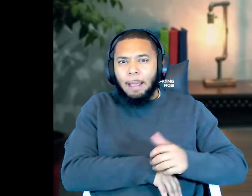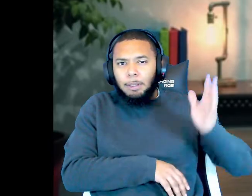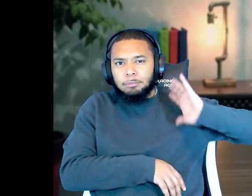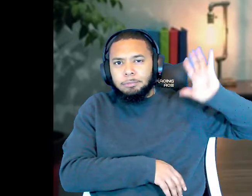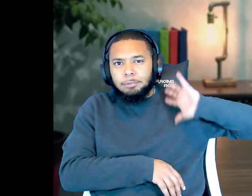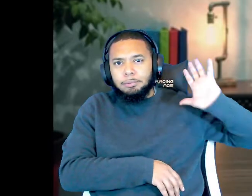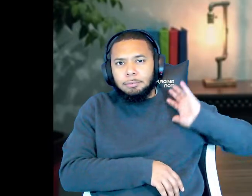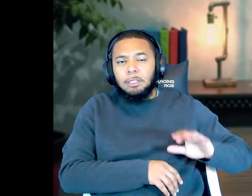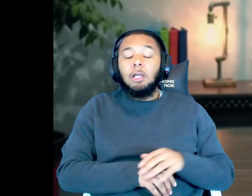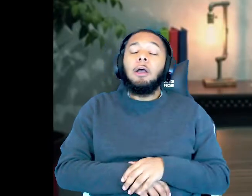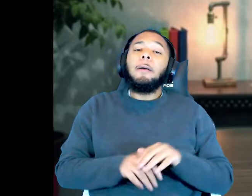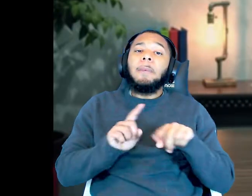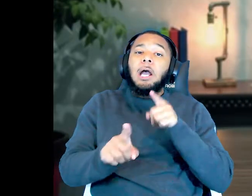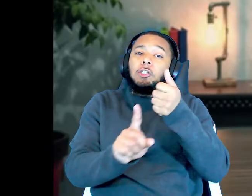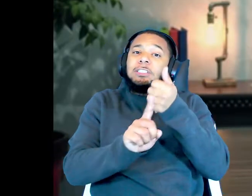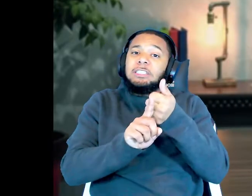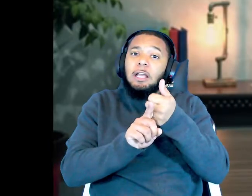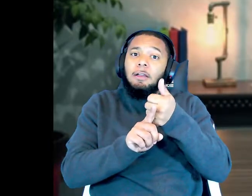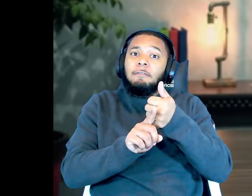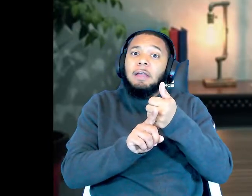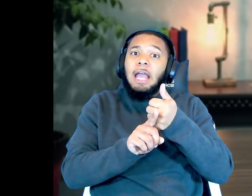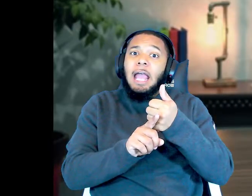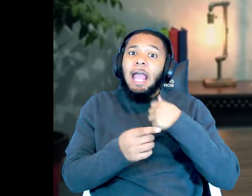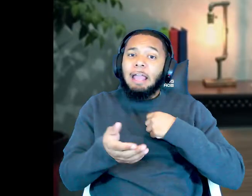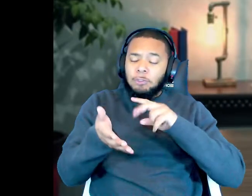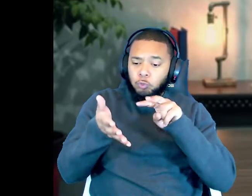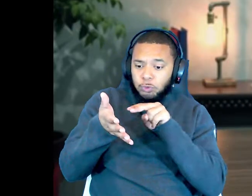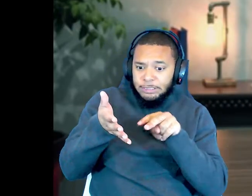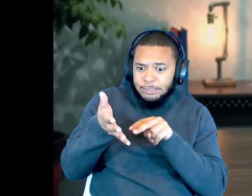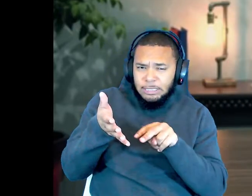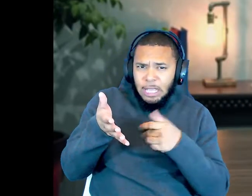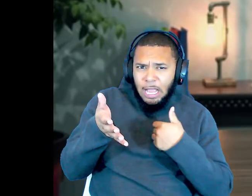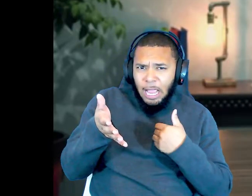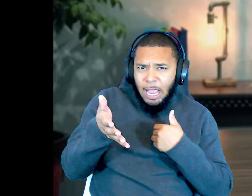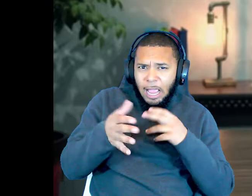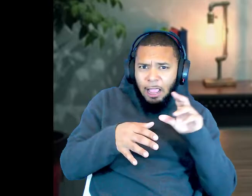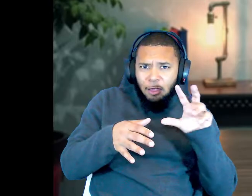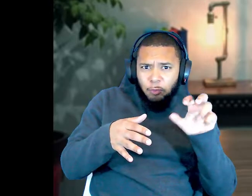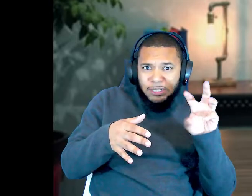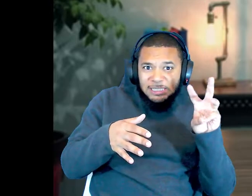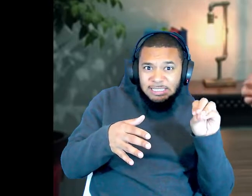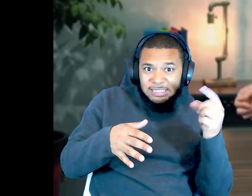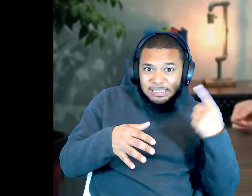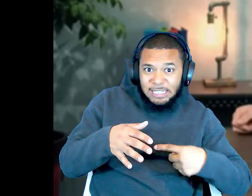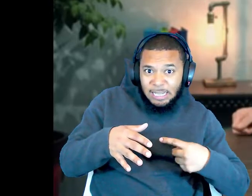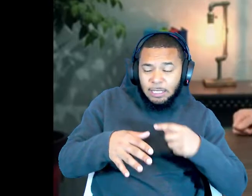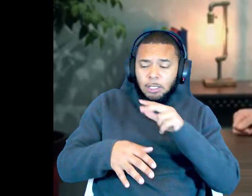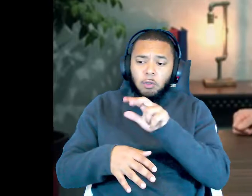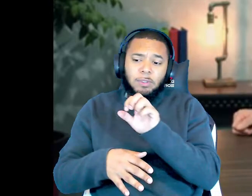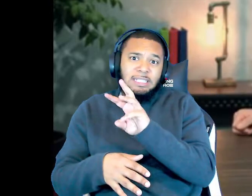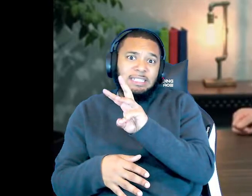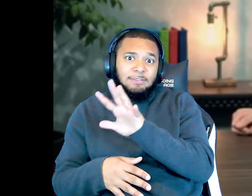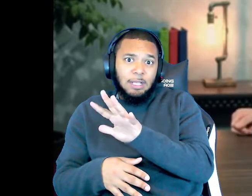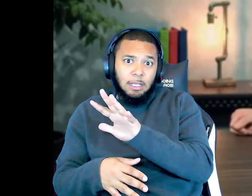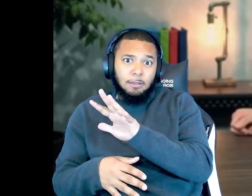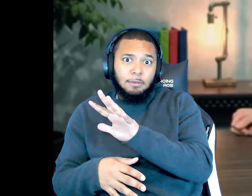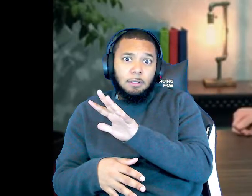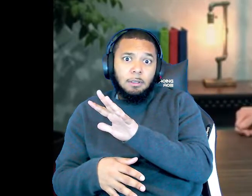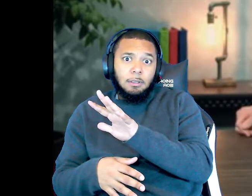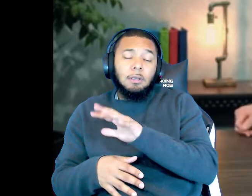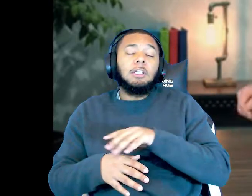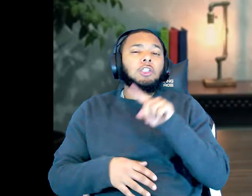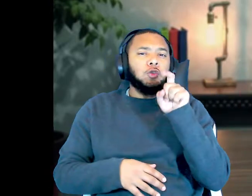exact interest, because the year in which you're paying this promissory note off might be out of 360 days, or it might be out